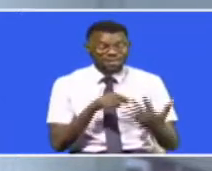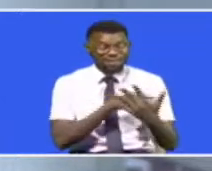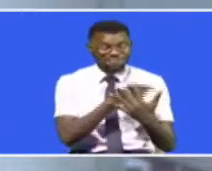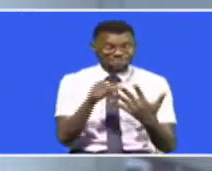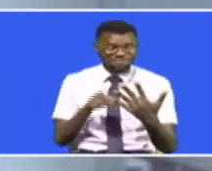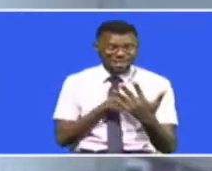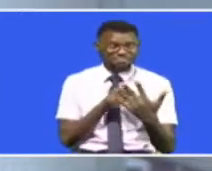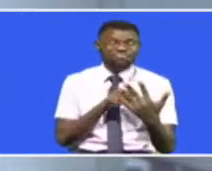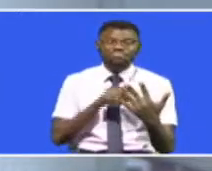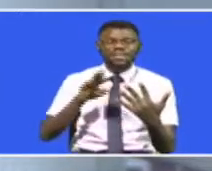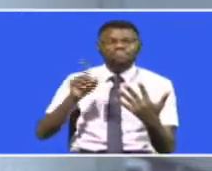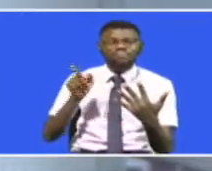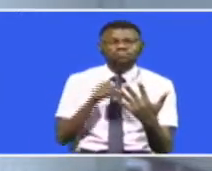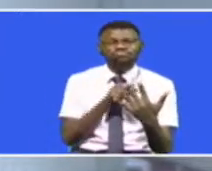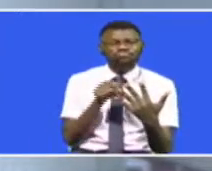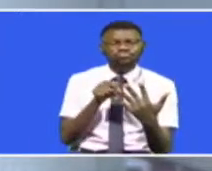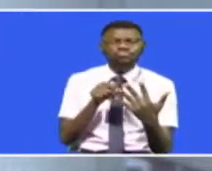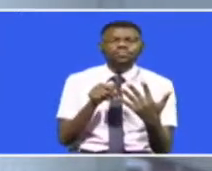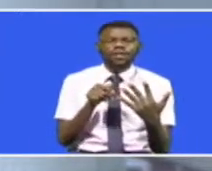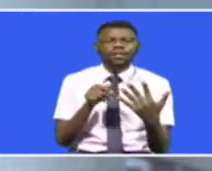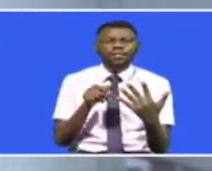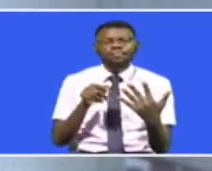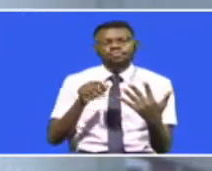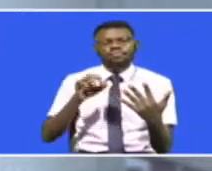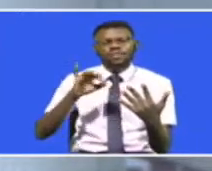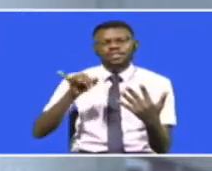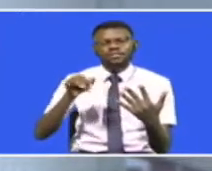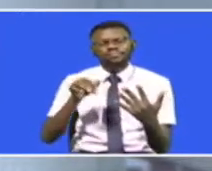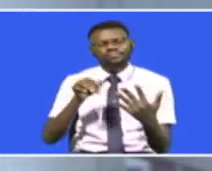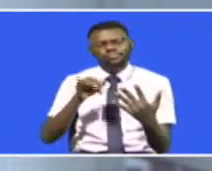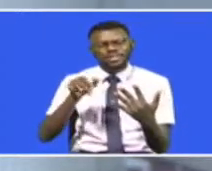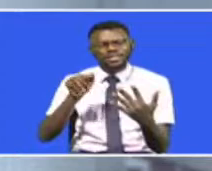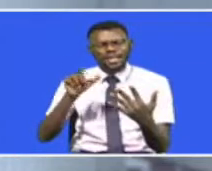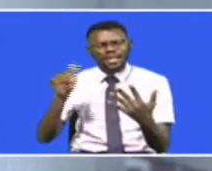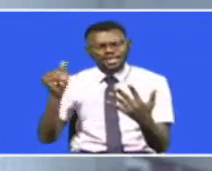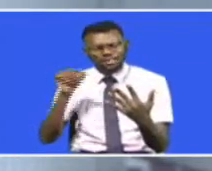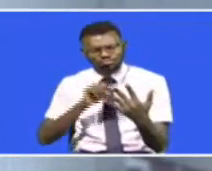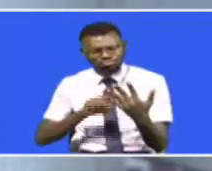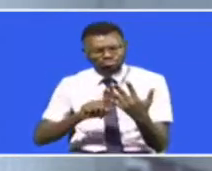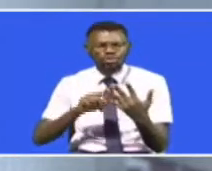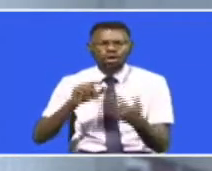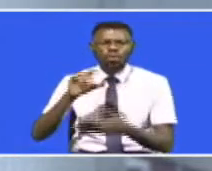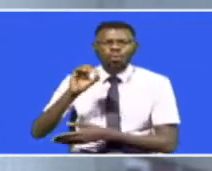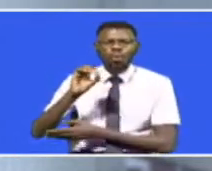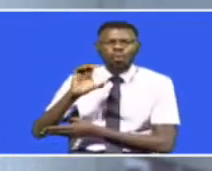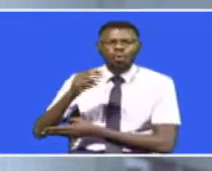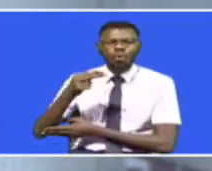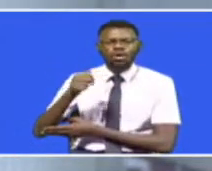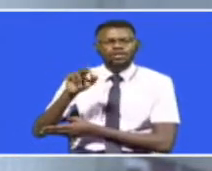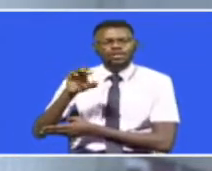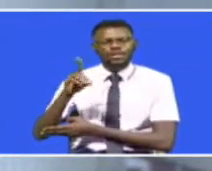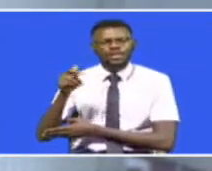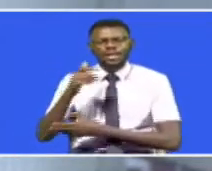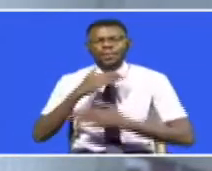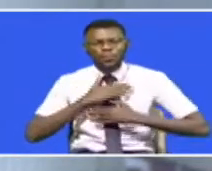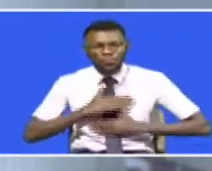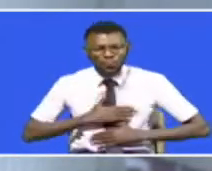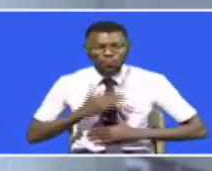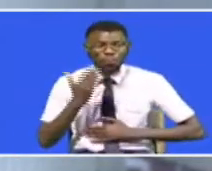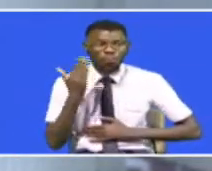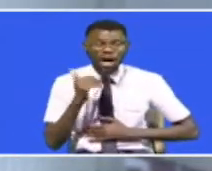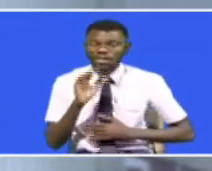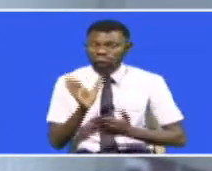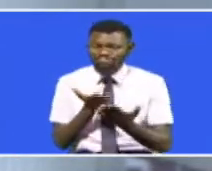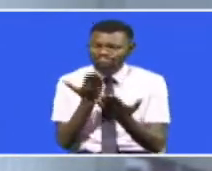Odiwor, alias Jalango, Professor Tom Ojenda, Karoli Omondi and Gideon Ochanda got the temporary reprieve after they